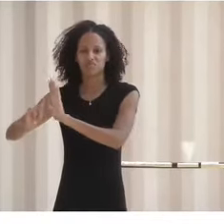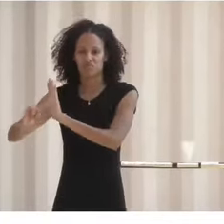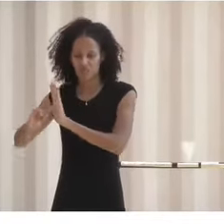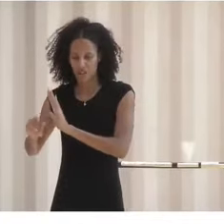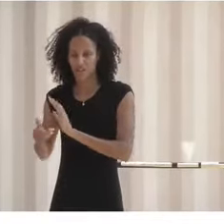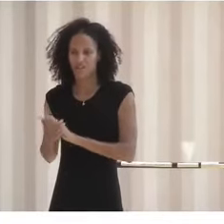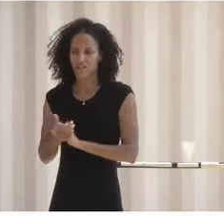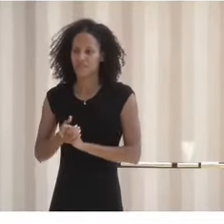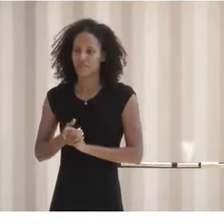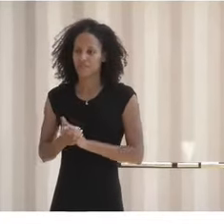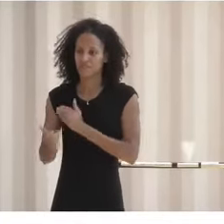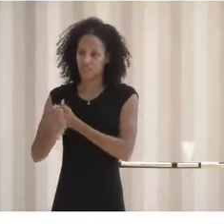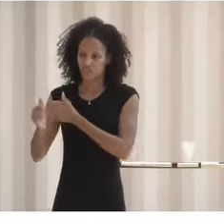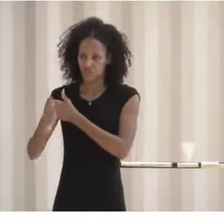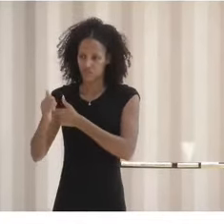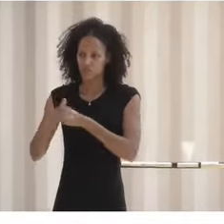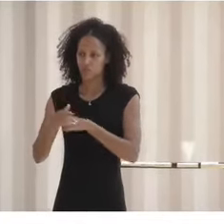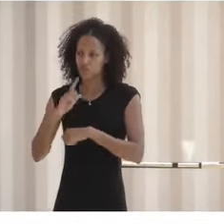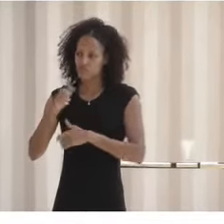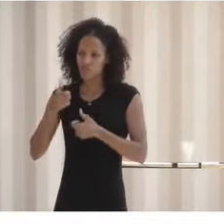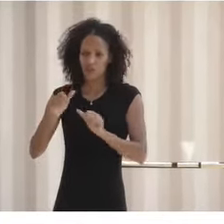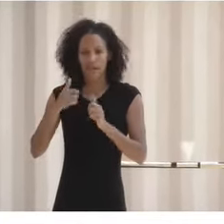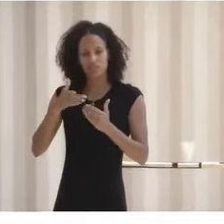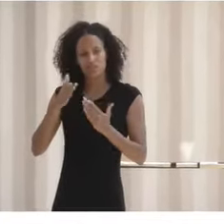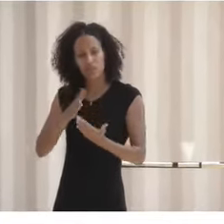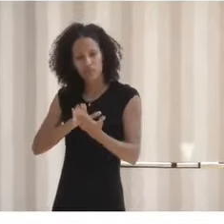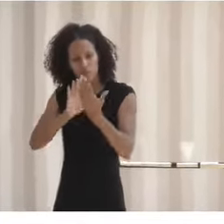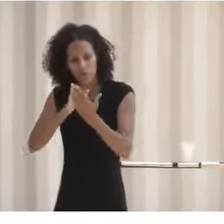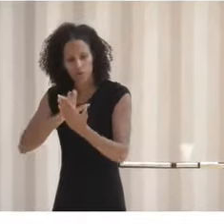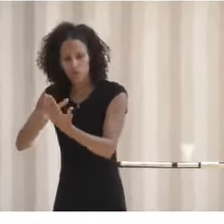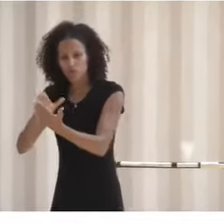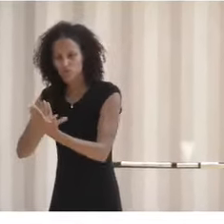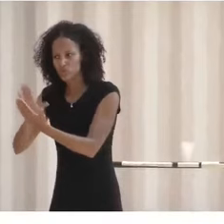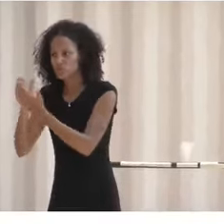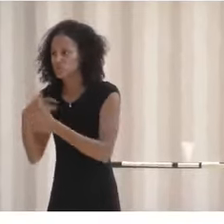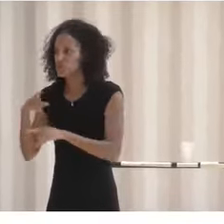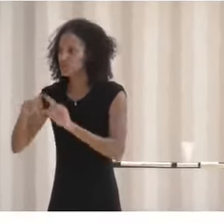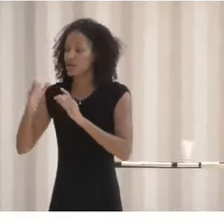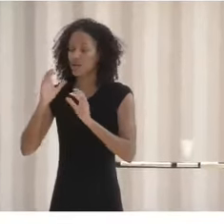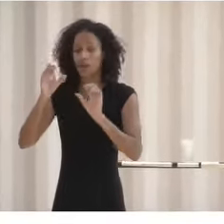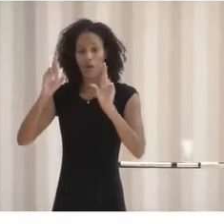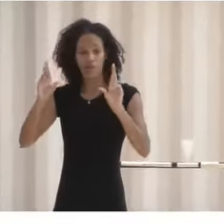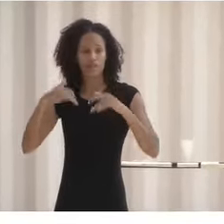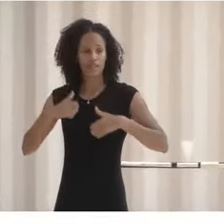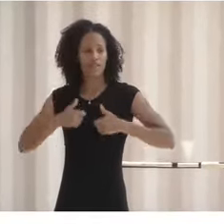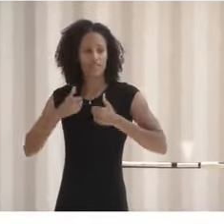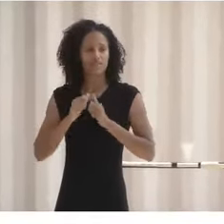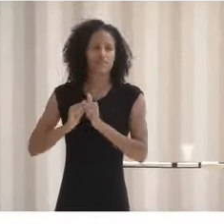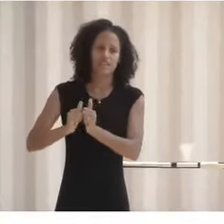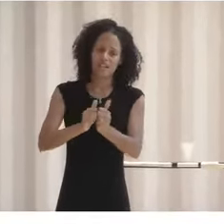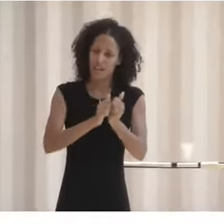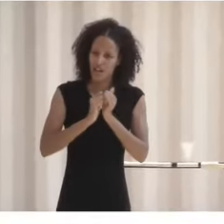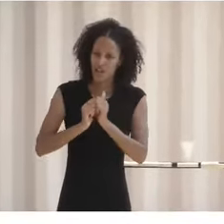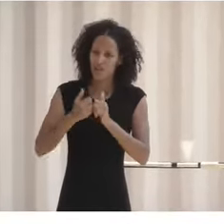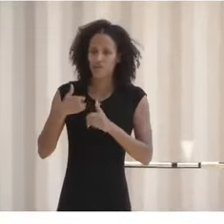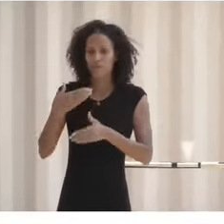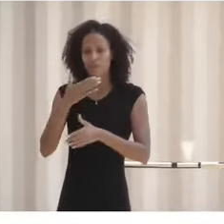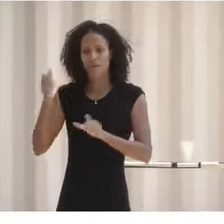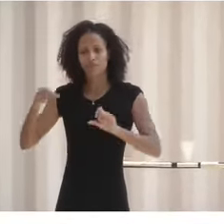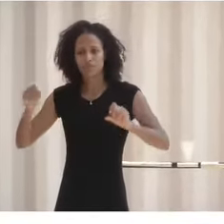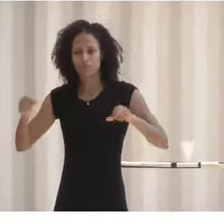Using a market-driven approach, we were able to weave together an economic development, leadership, capacity